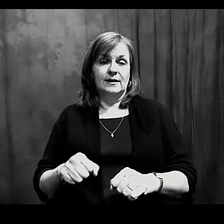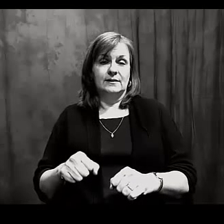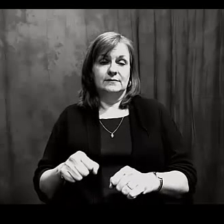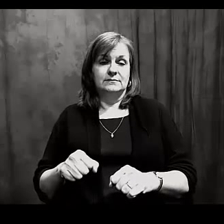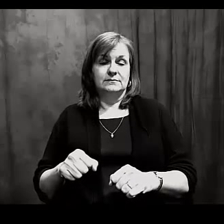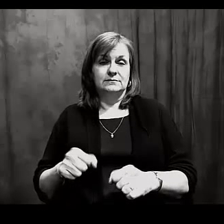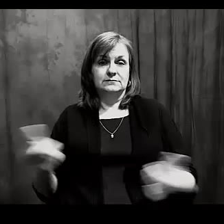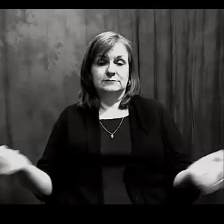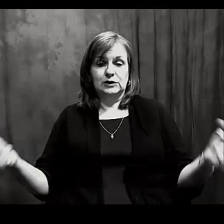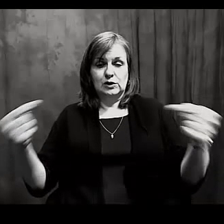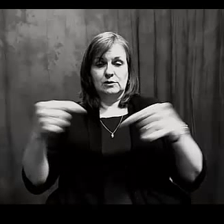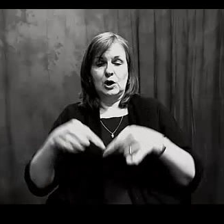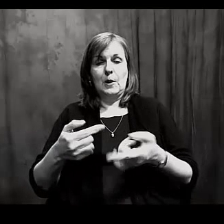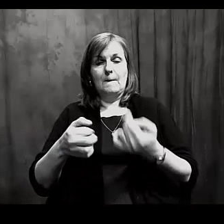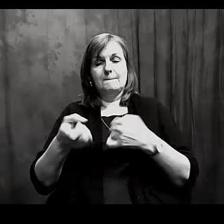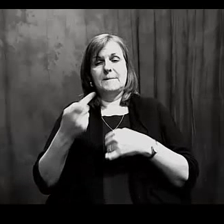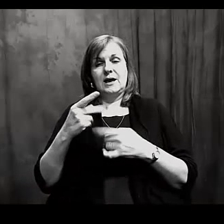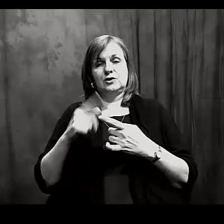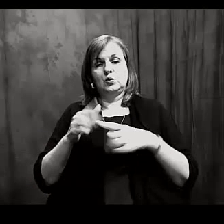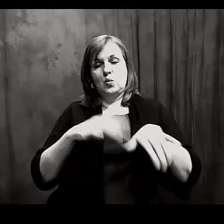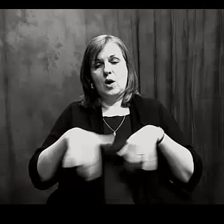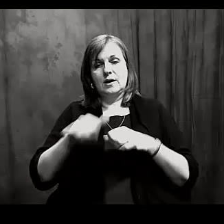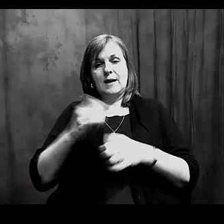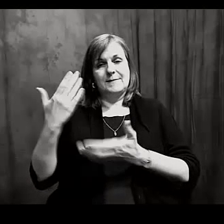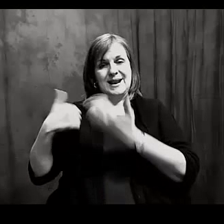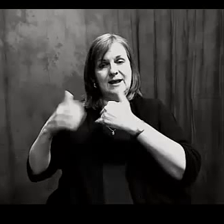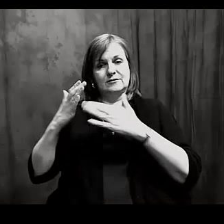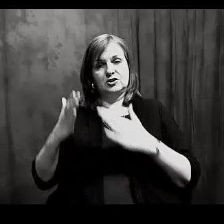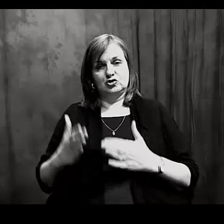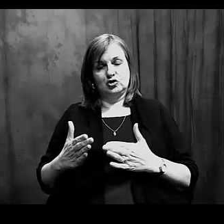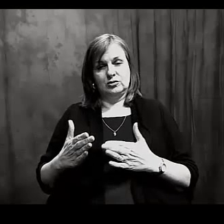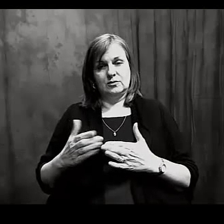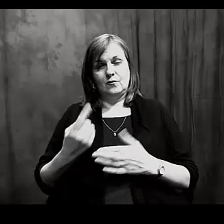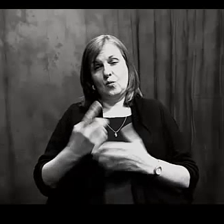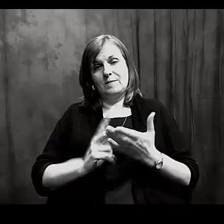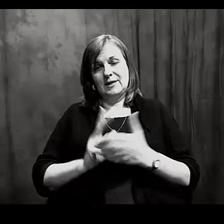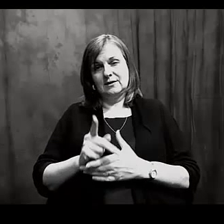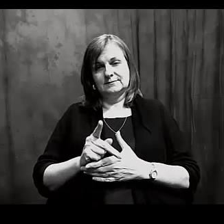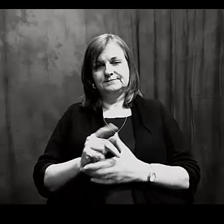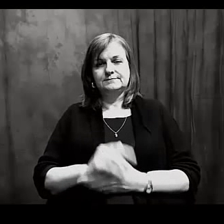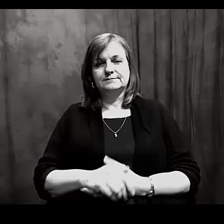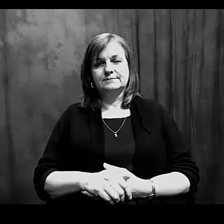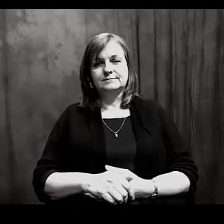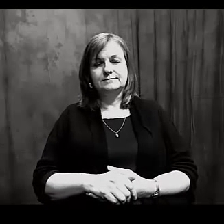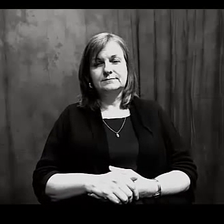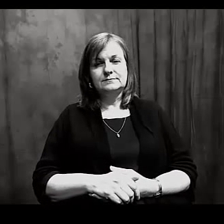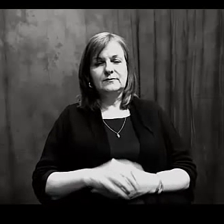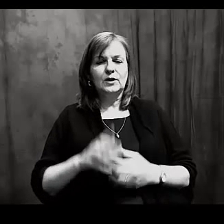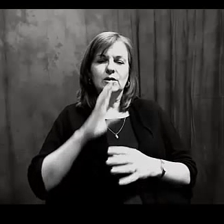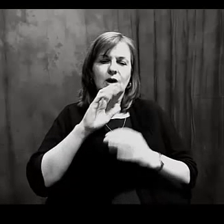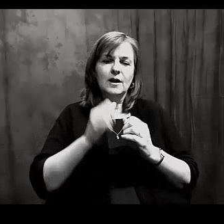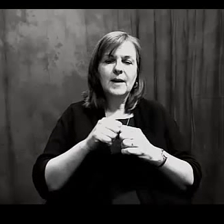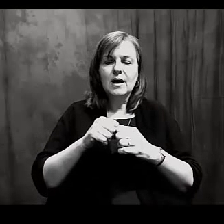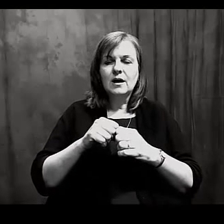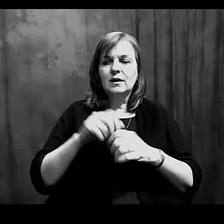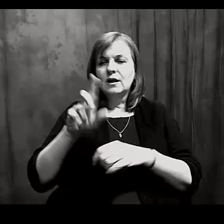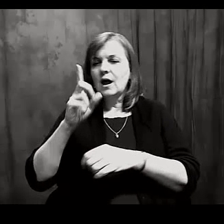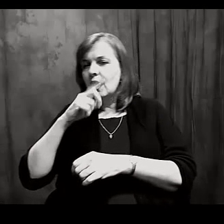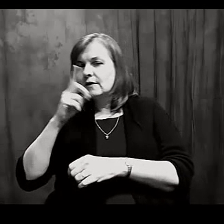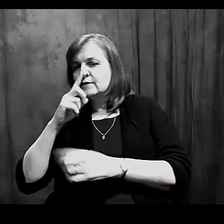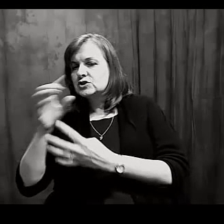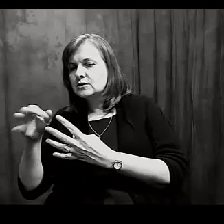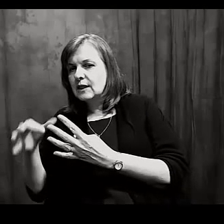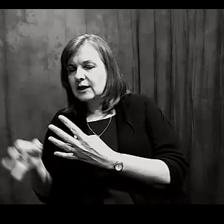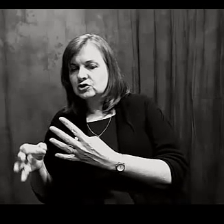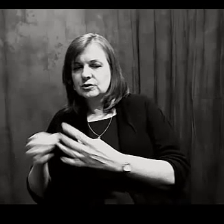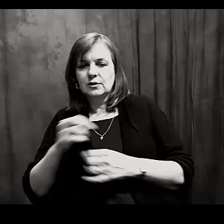can lead us back to a common ancestor. And so when we look at artificial selection or natural selection,